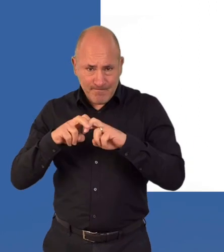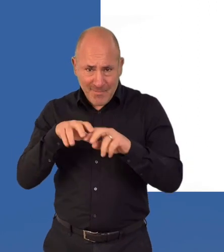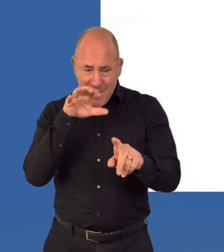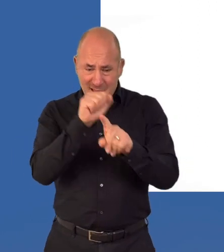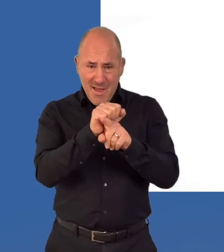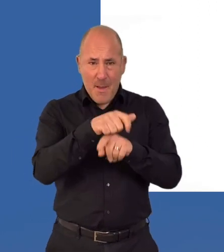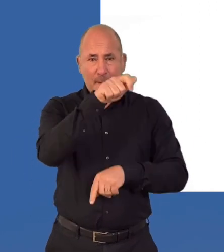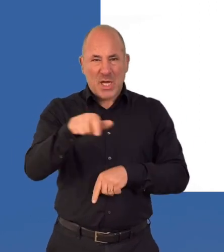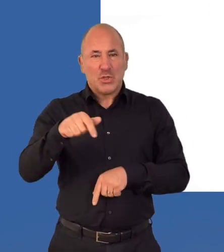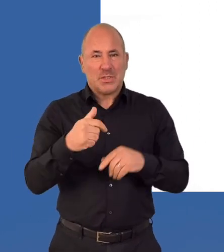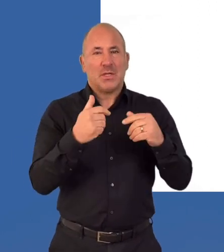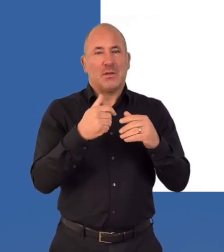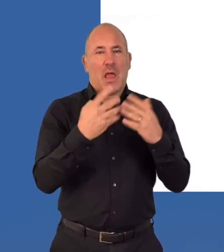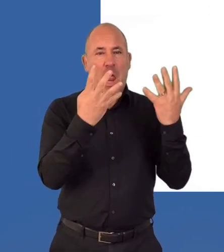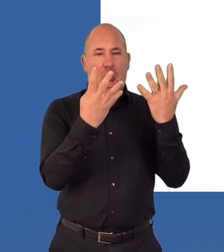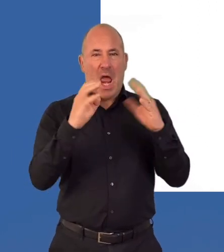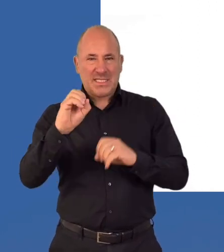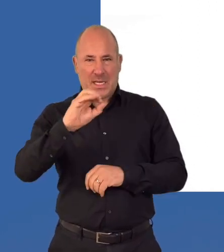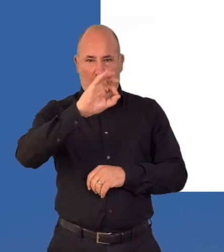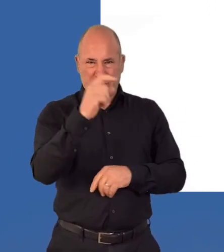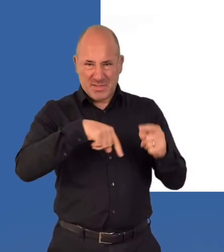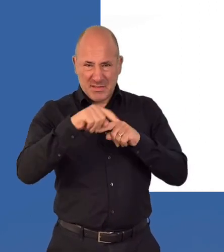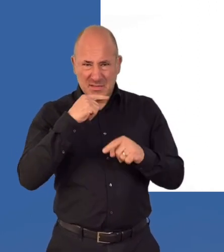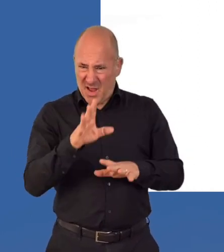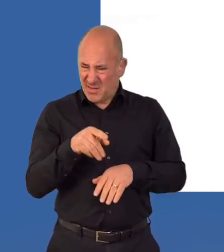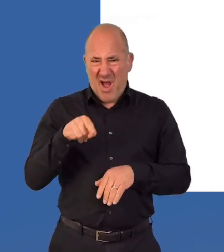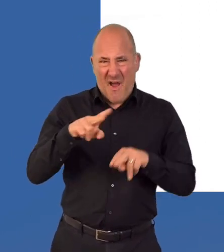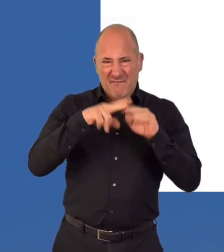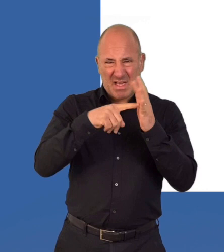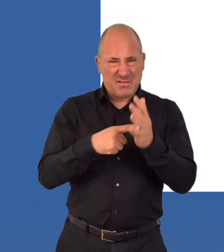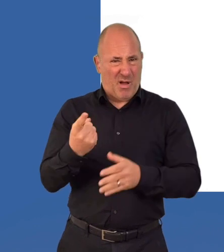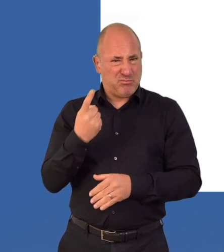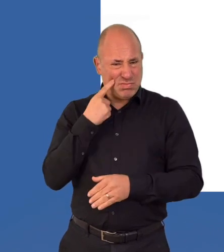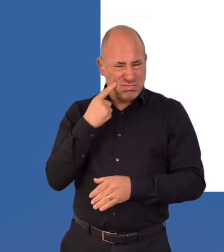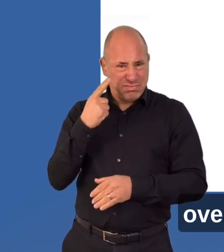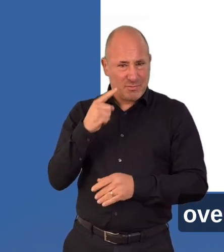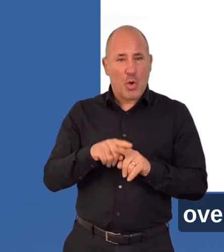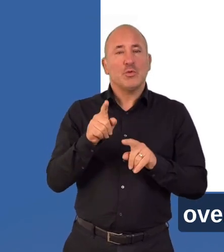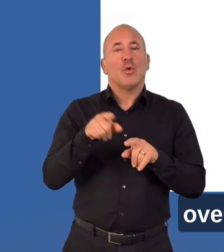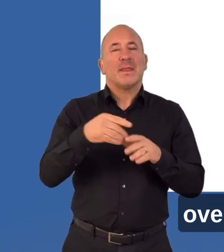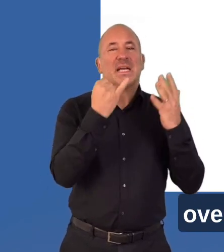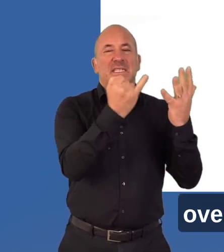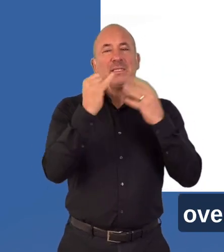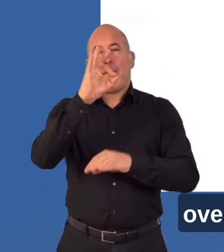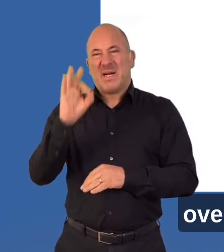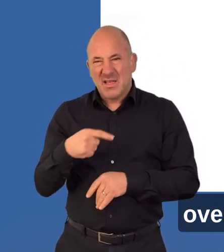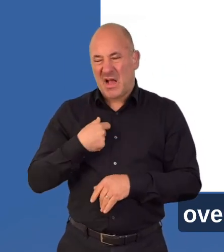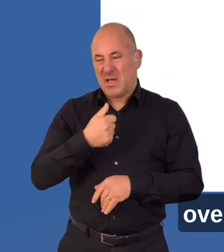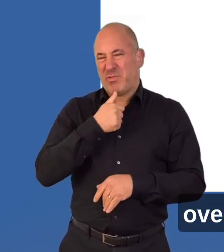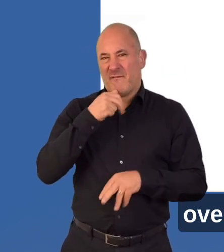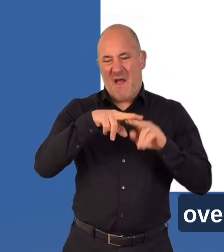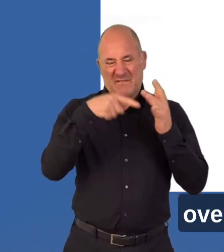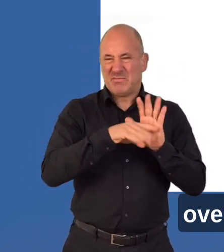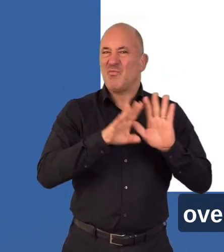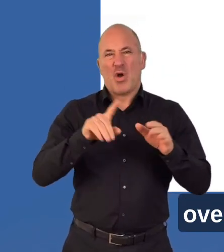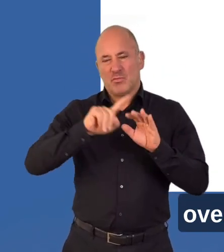recent study, it was found that 90% of patients found it easy to complete, and over 2/3 of patients